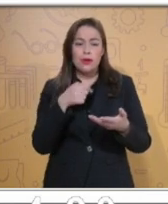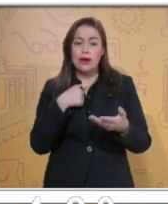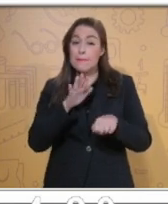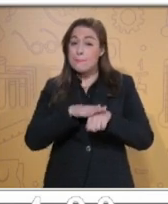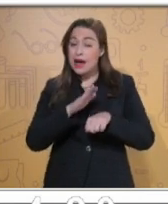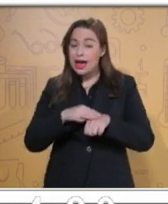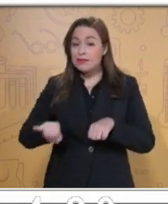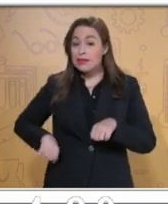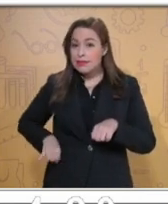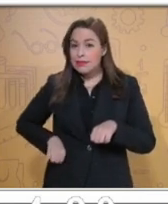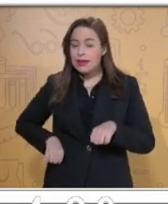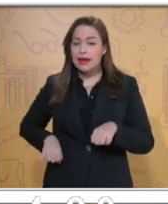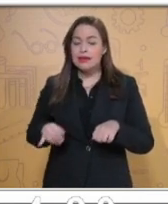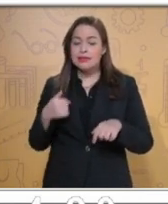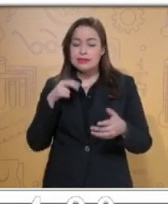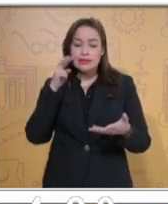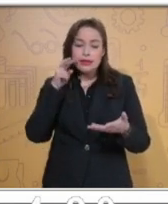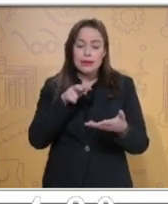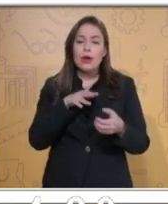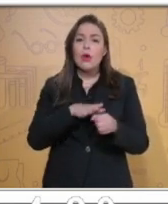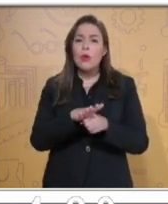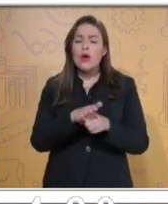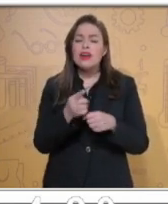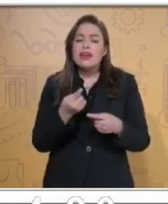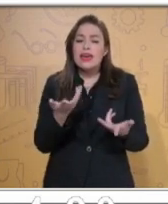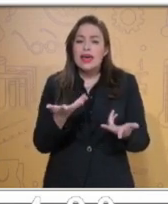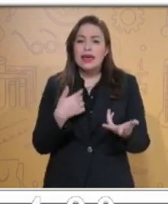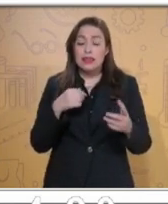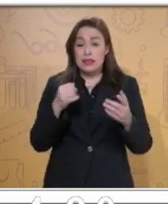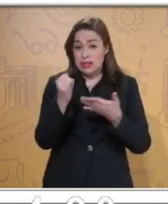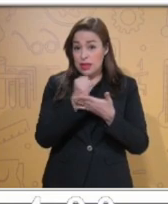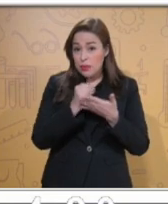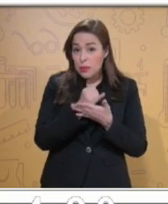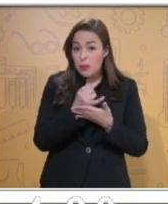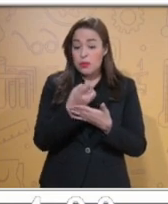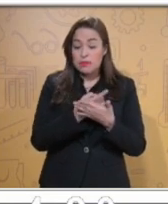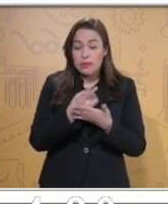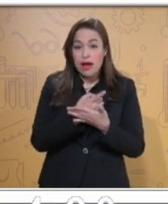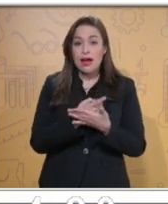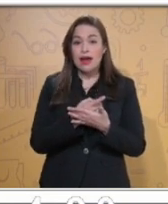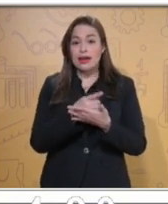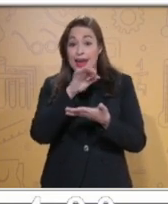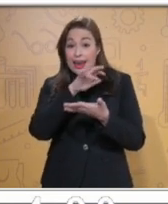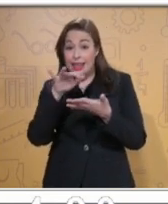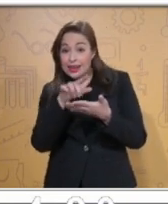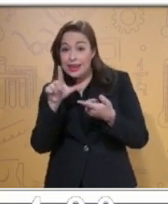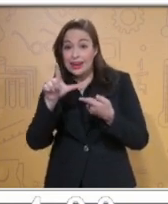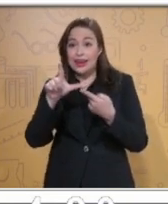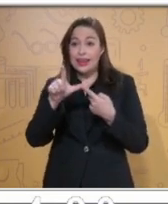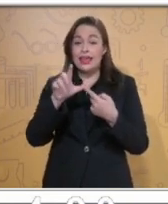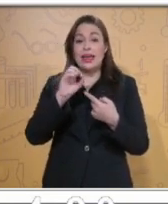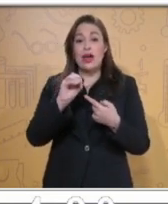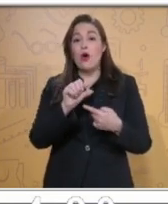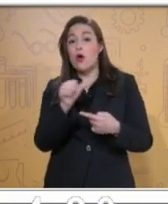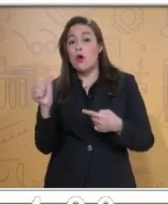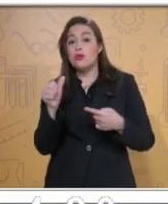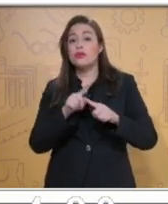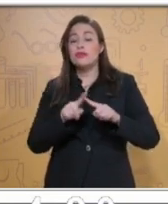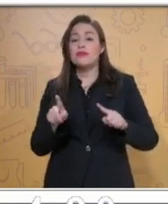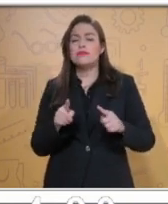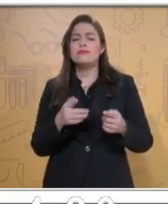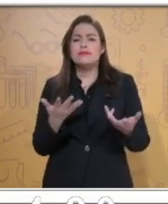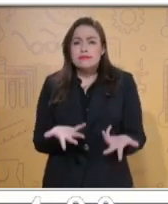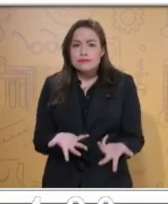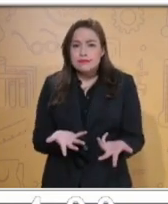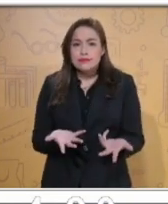for you? The images, the letter, or what other element? And what